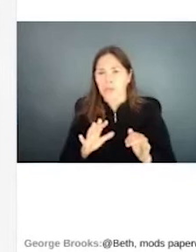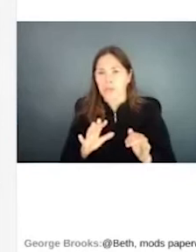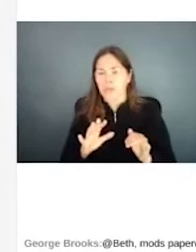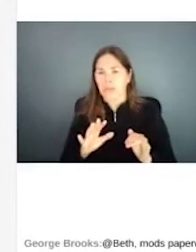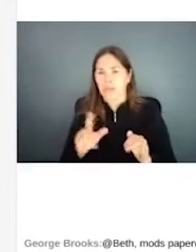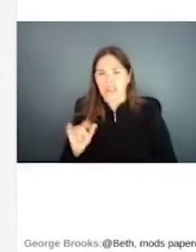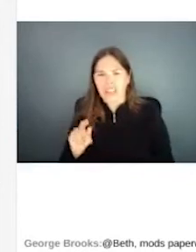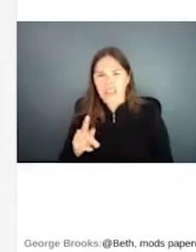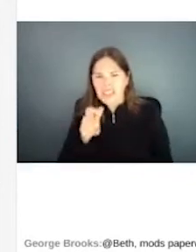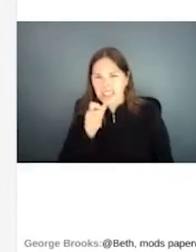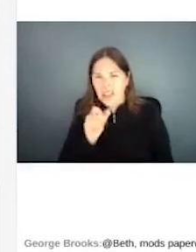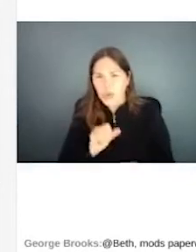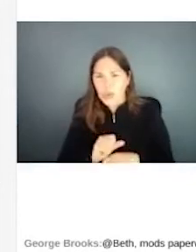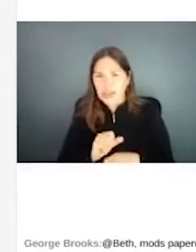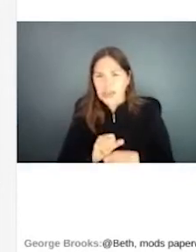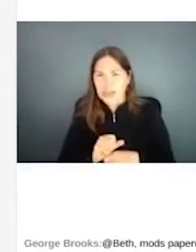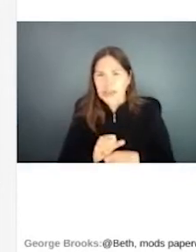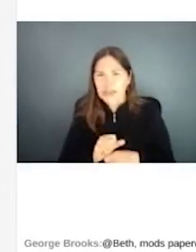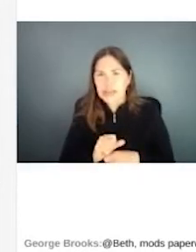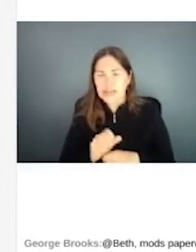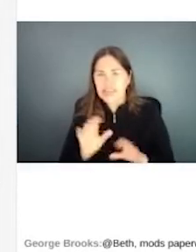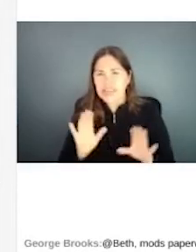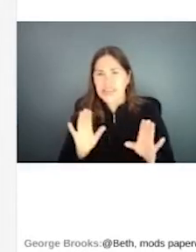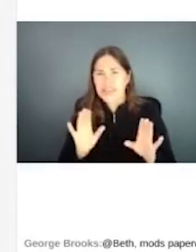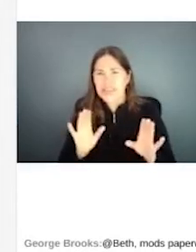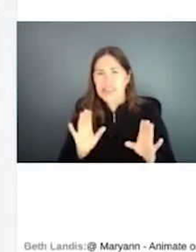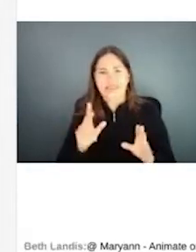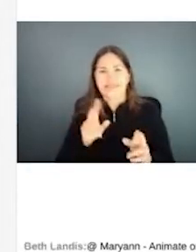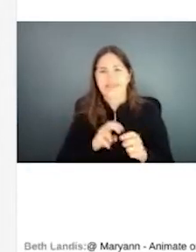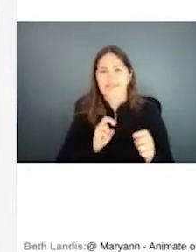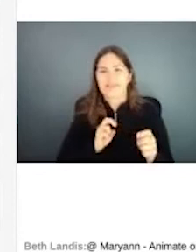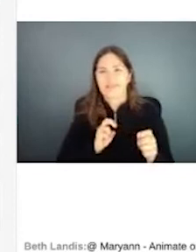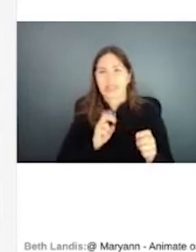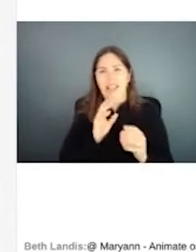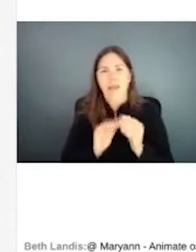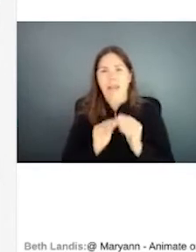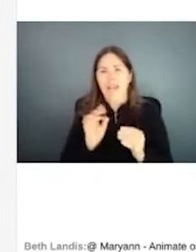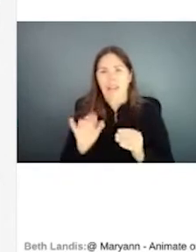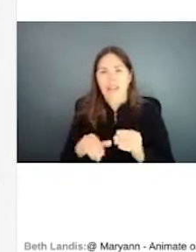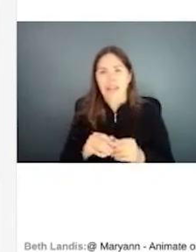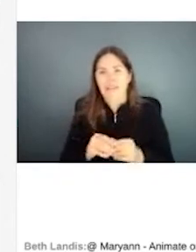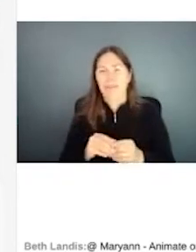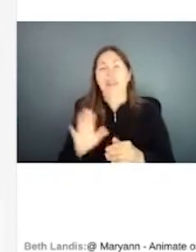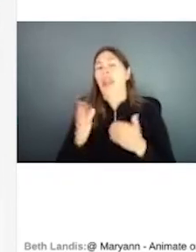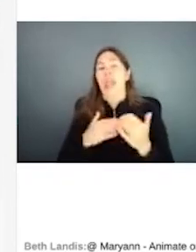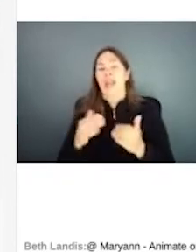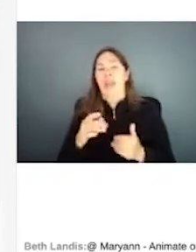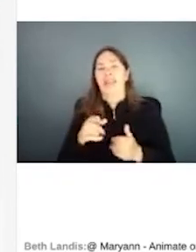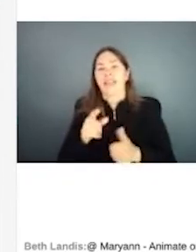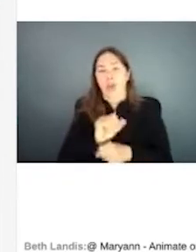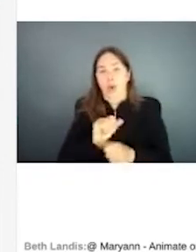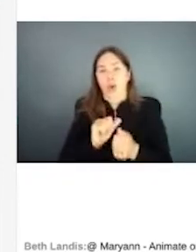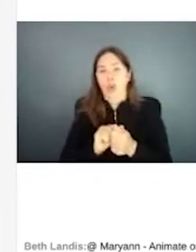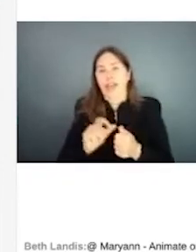link's not gonna work. All right, I'm gonna have to jump out there and fix that. But this goes through working with lines